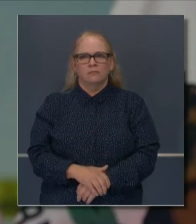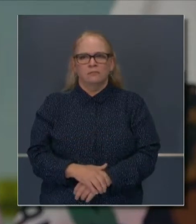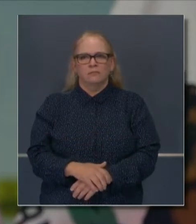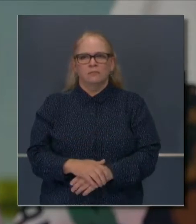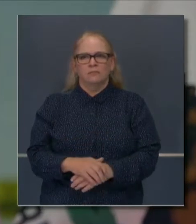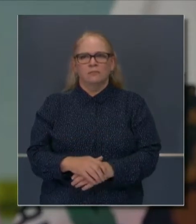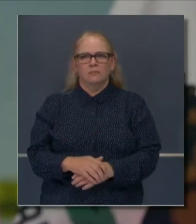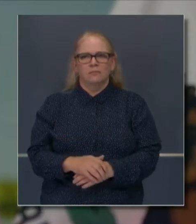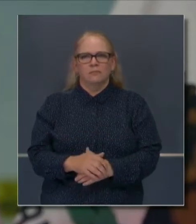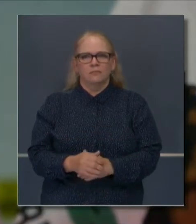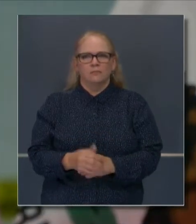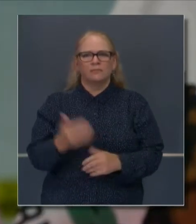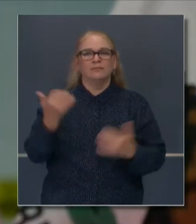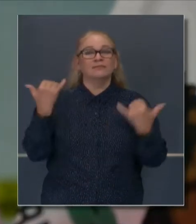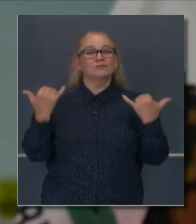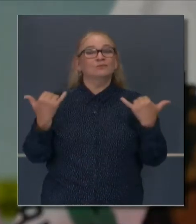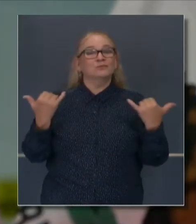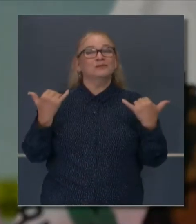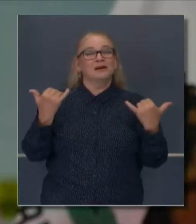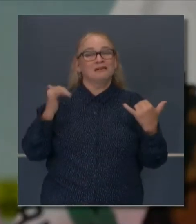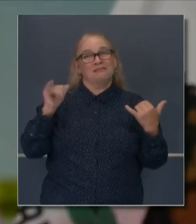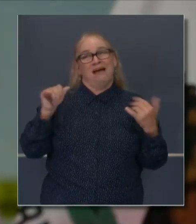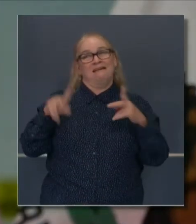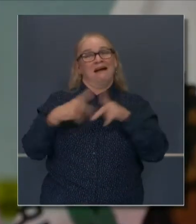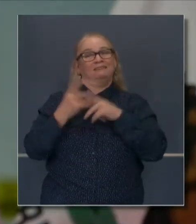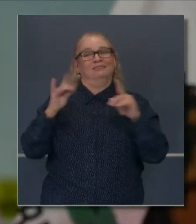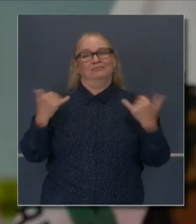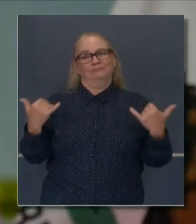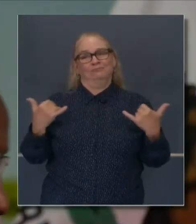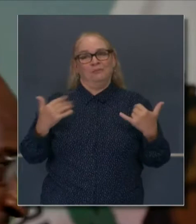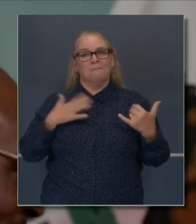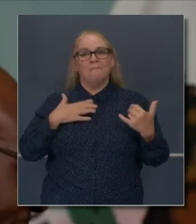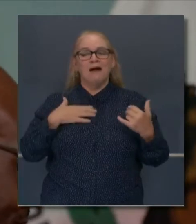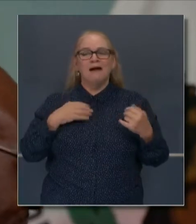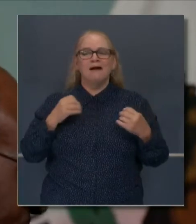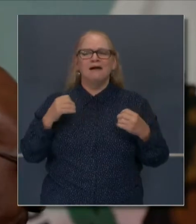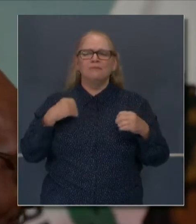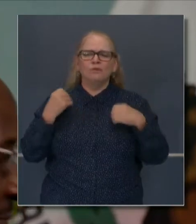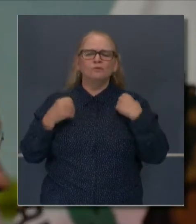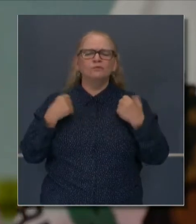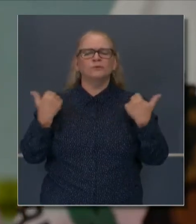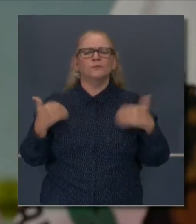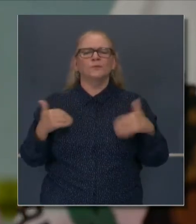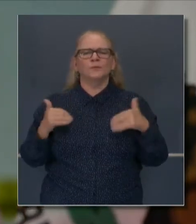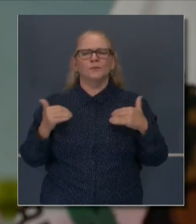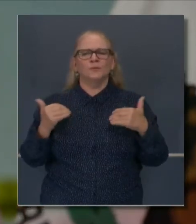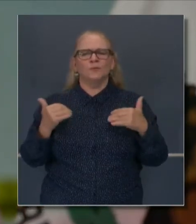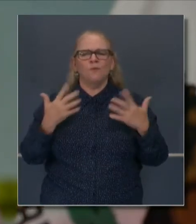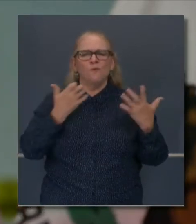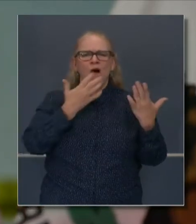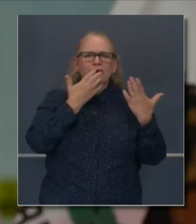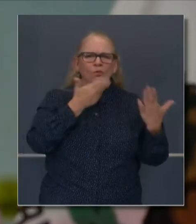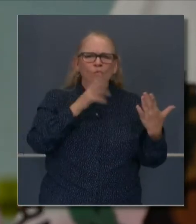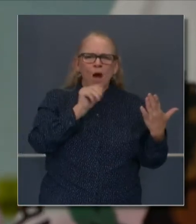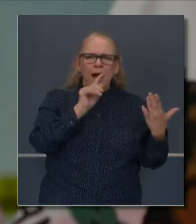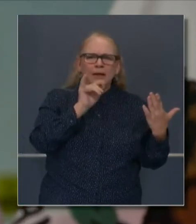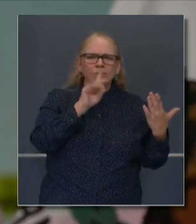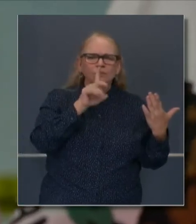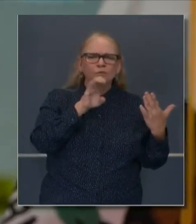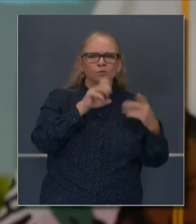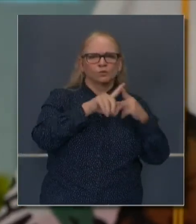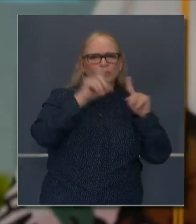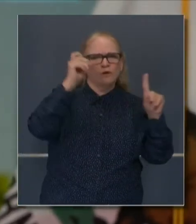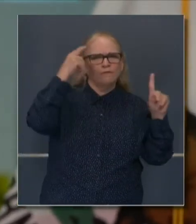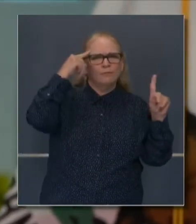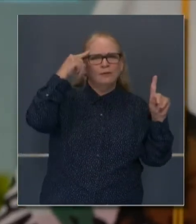the only emotion that I can think of to express is one of sincere gratitude to you, Governor, on behalf of